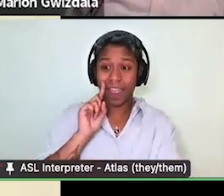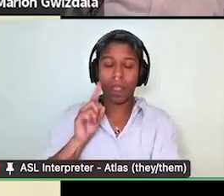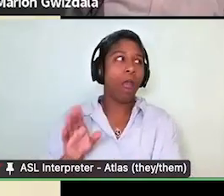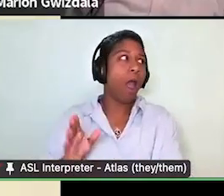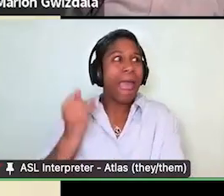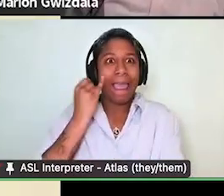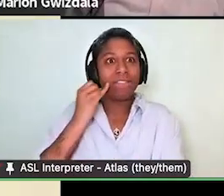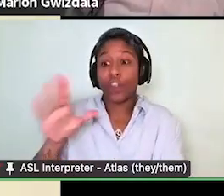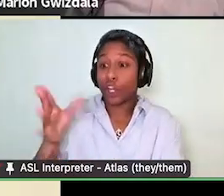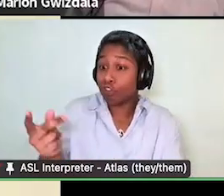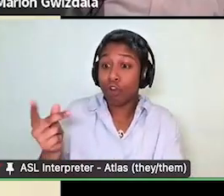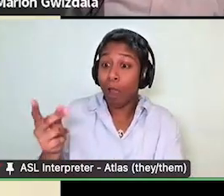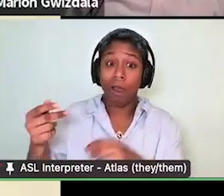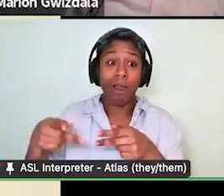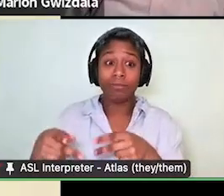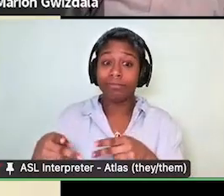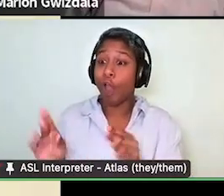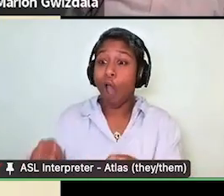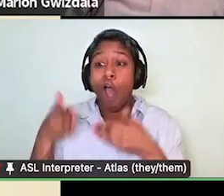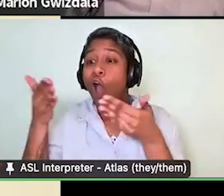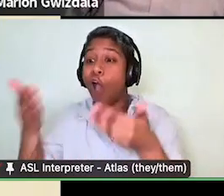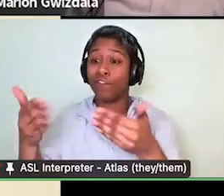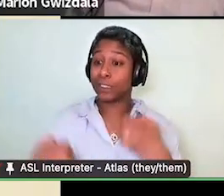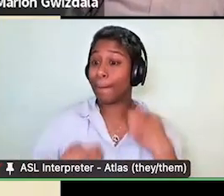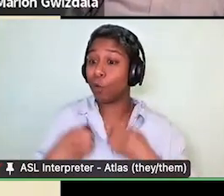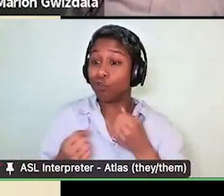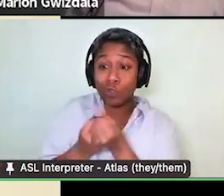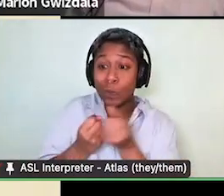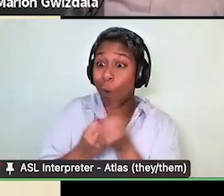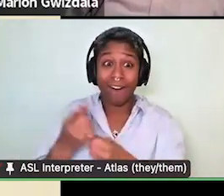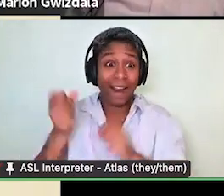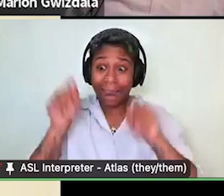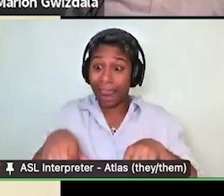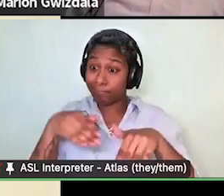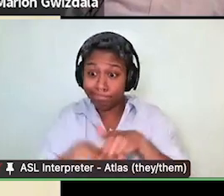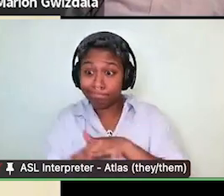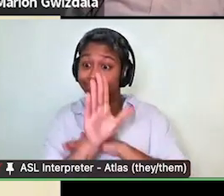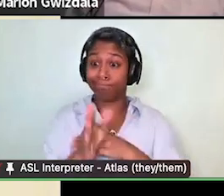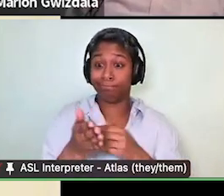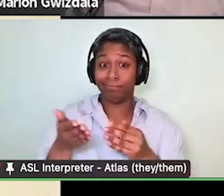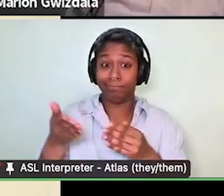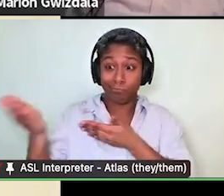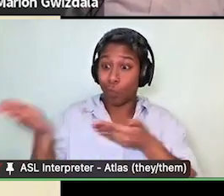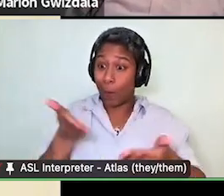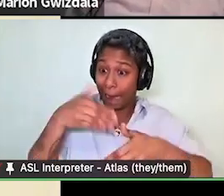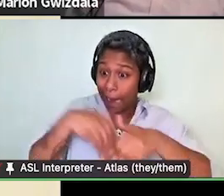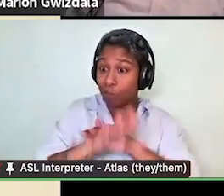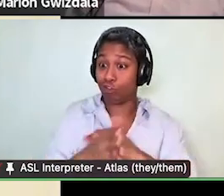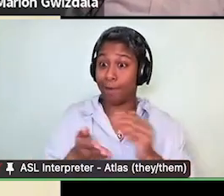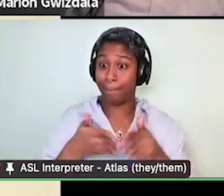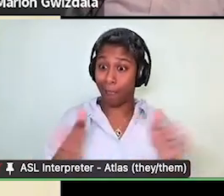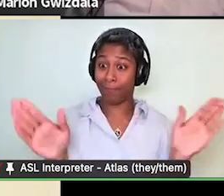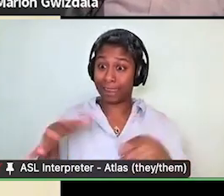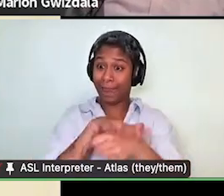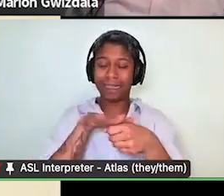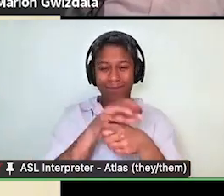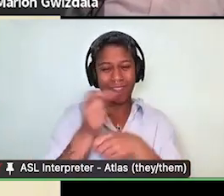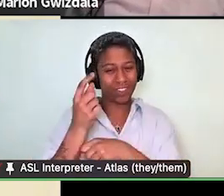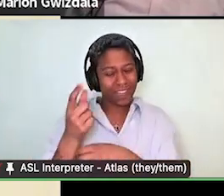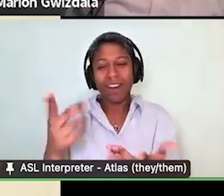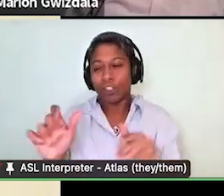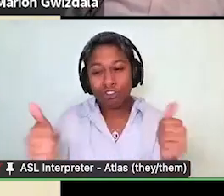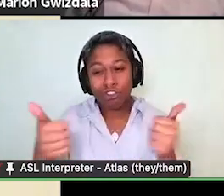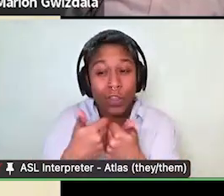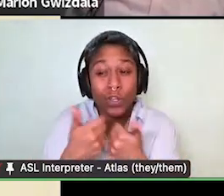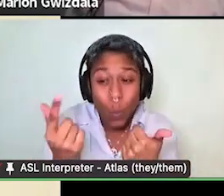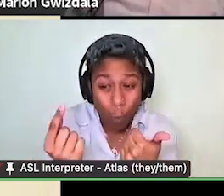they can take it into a public place. And the challenge with that is not that the dog is going to be well behaved, but the fact of the matter